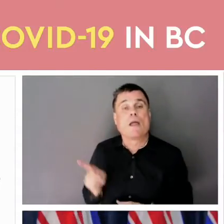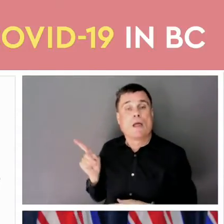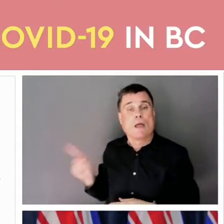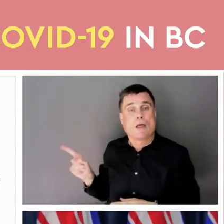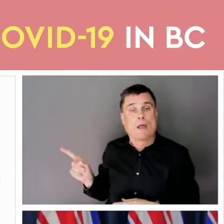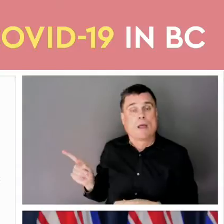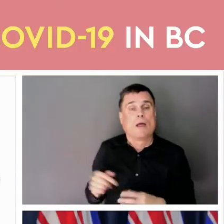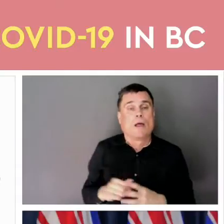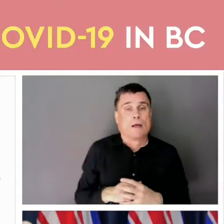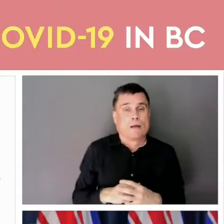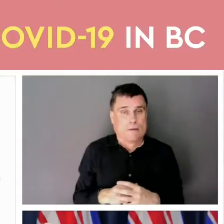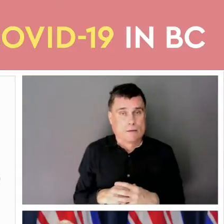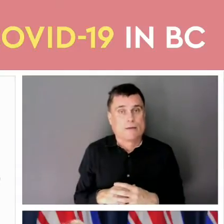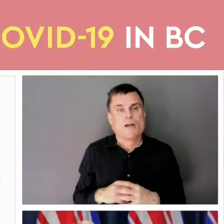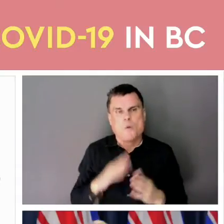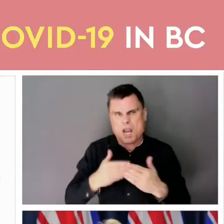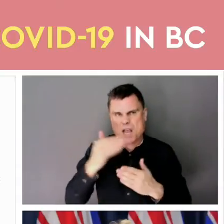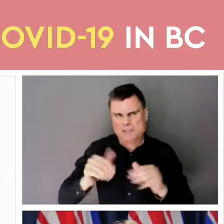Thanks.